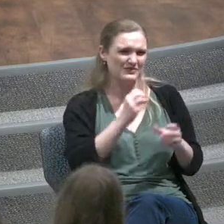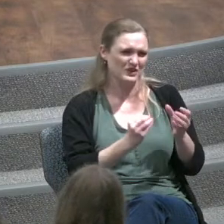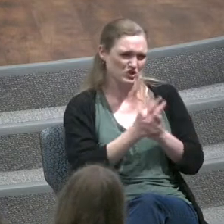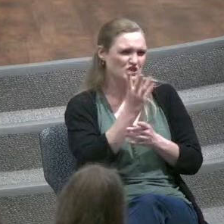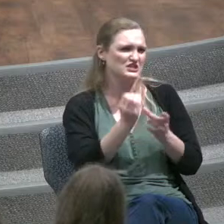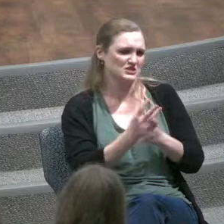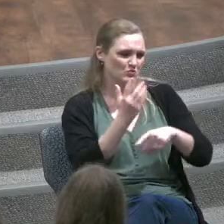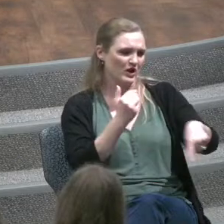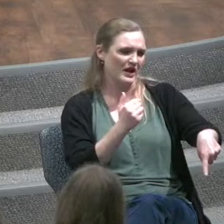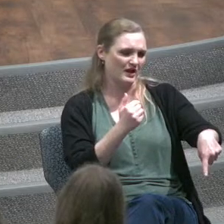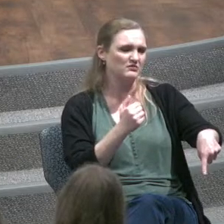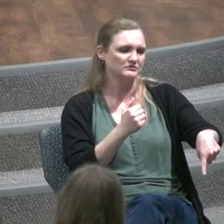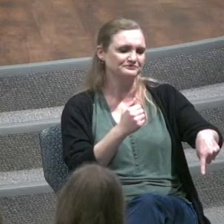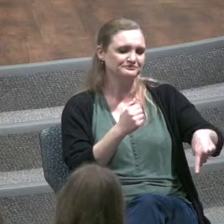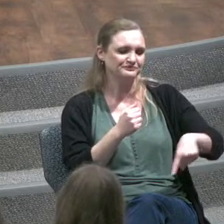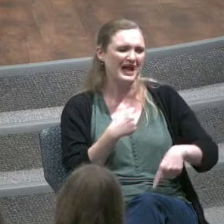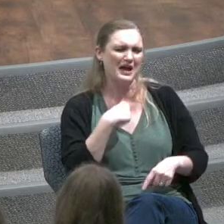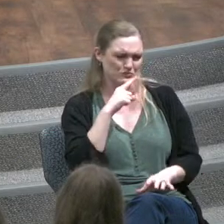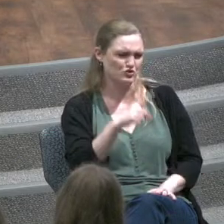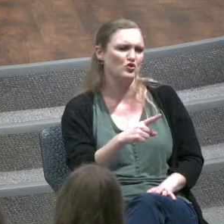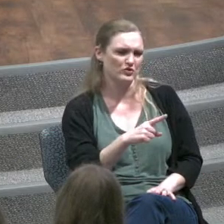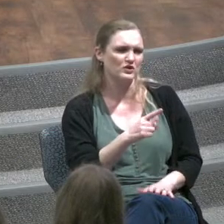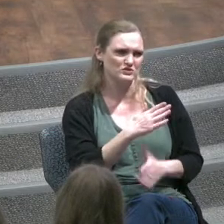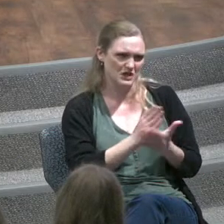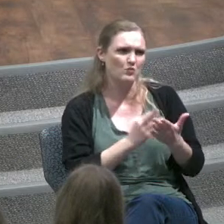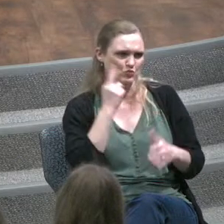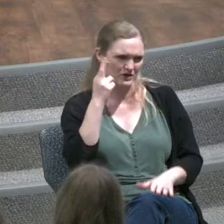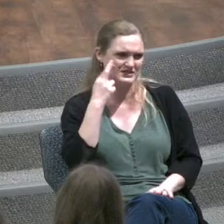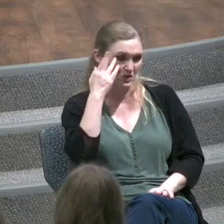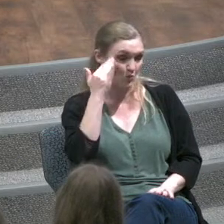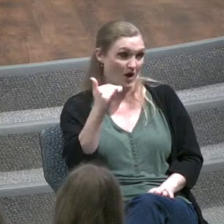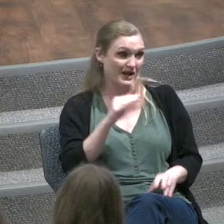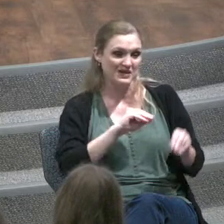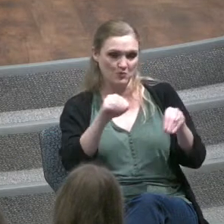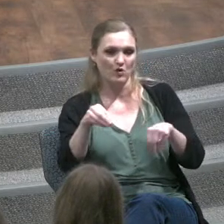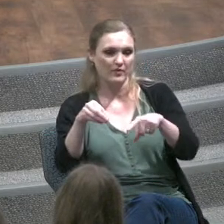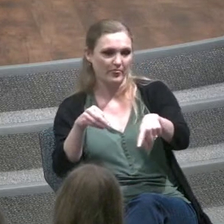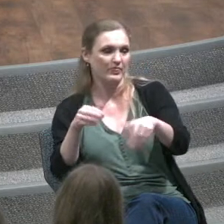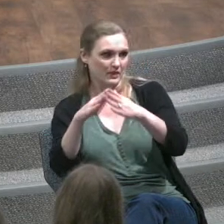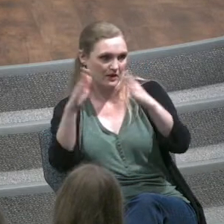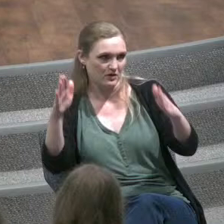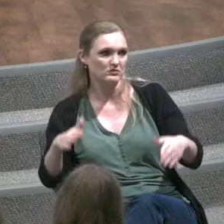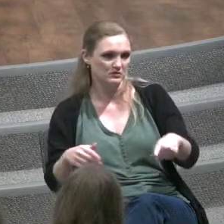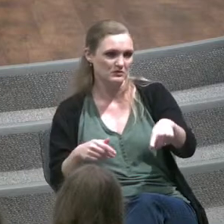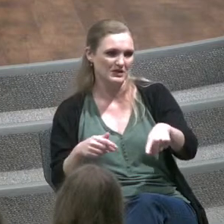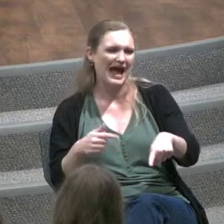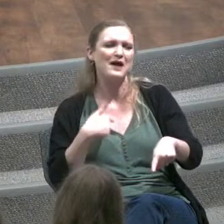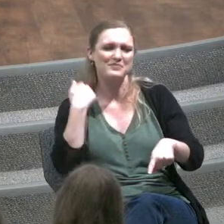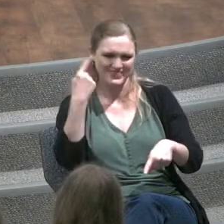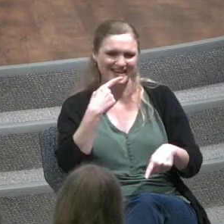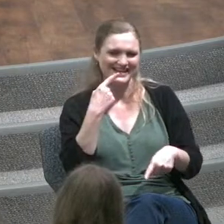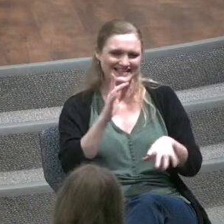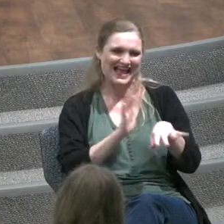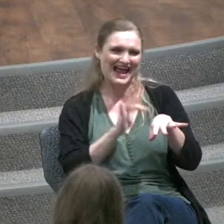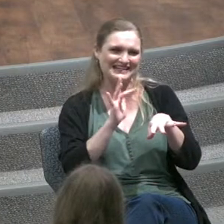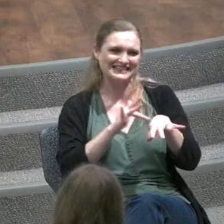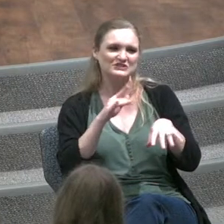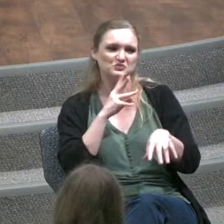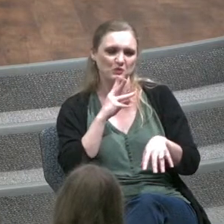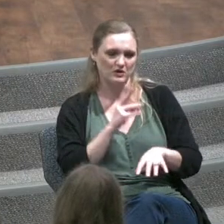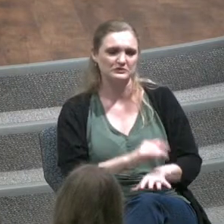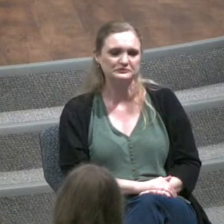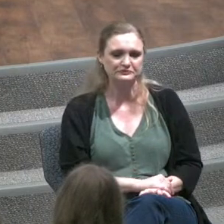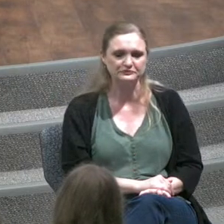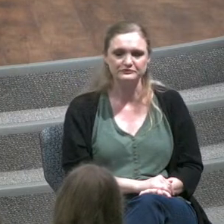there's a spring. I'm sure there's some reason why he built it in that spot. So my guess would be access to water, but I don't know